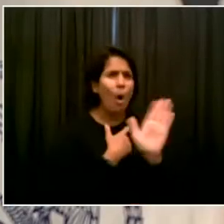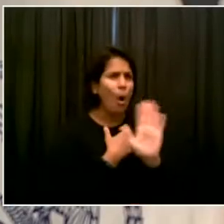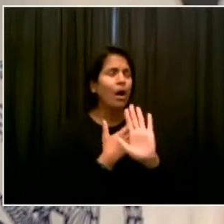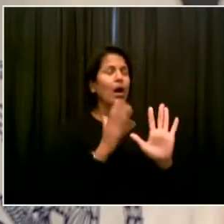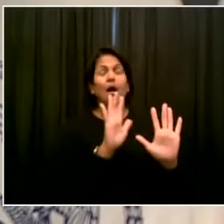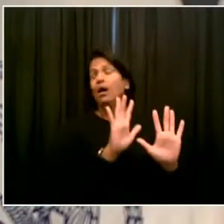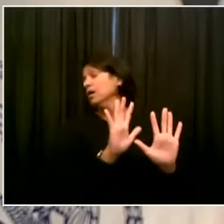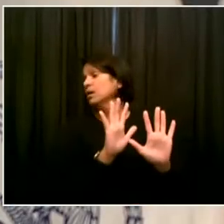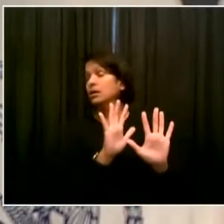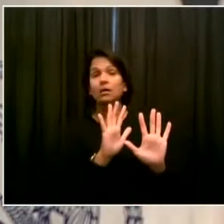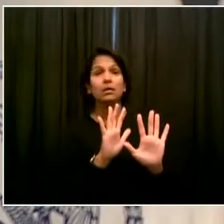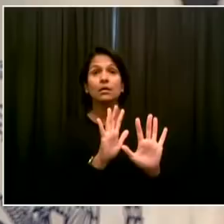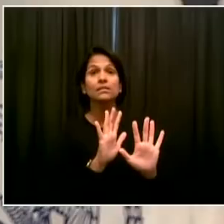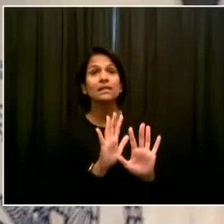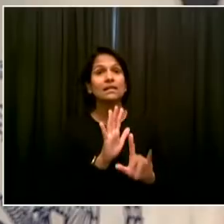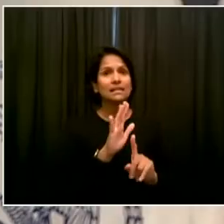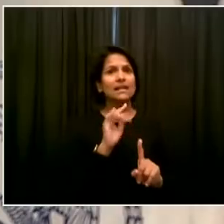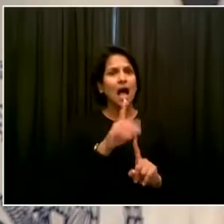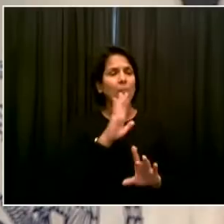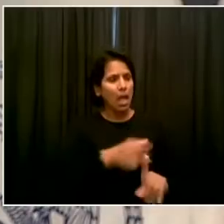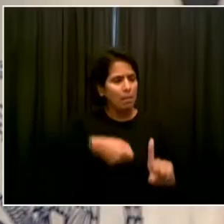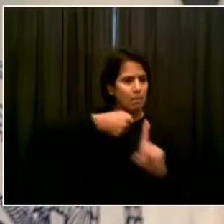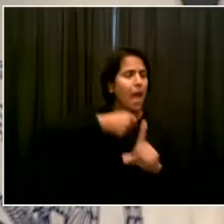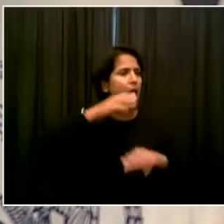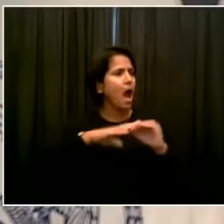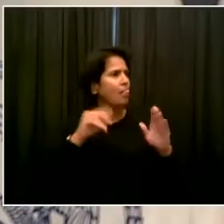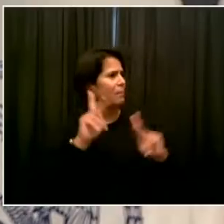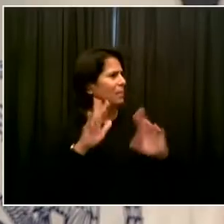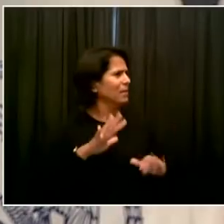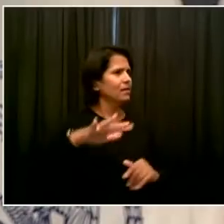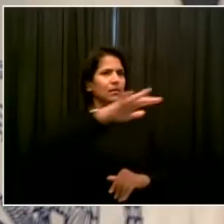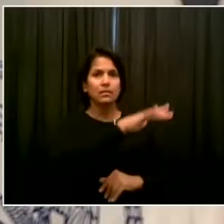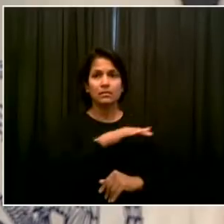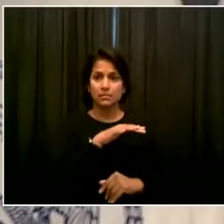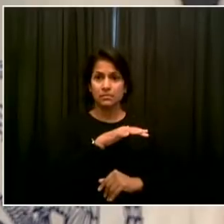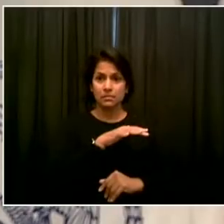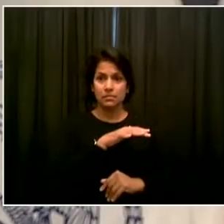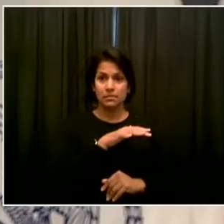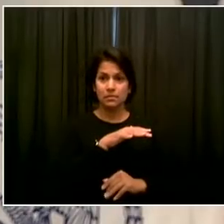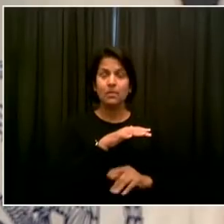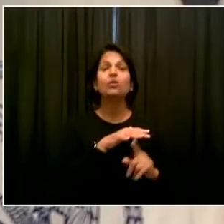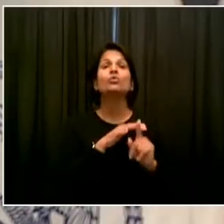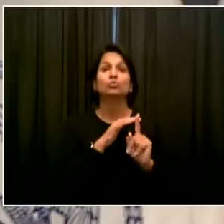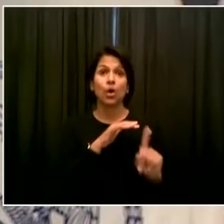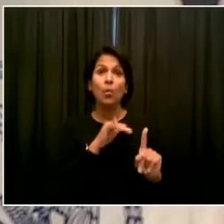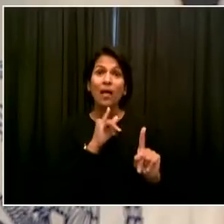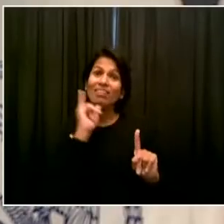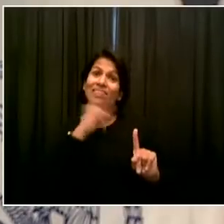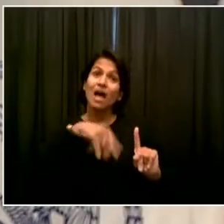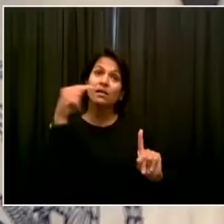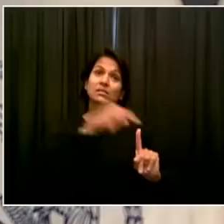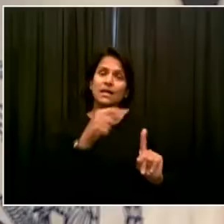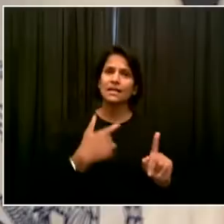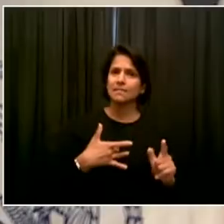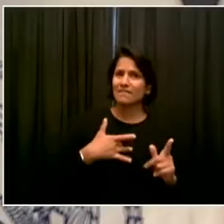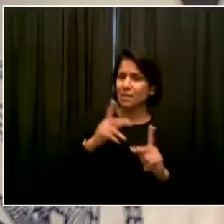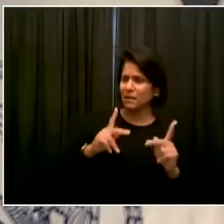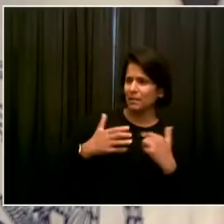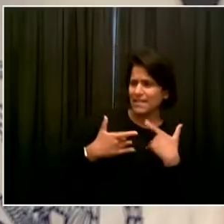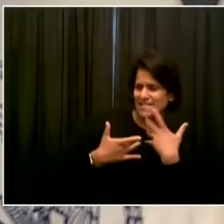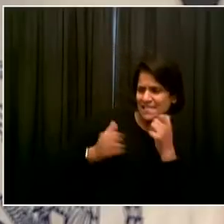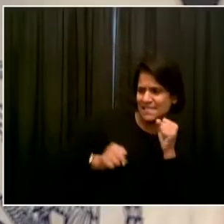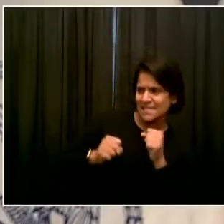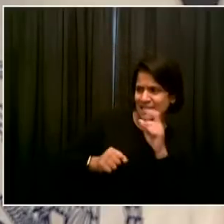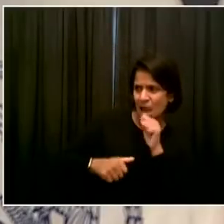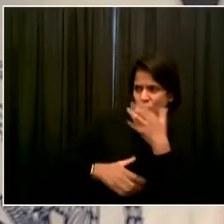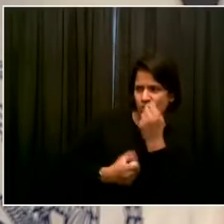lot of people. Against that backdrop, we have to use different tools in different ways. Right now, this mandate, it's time. The extra incentive,